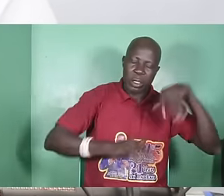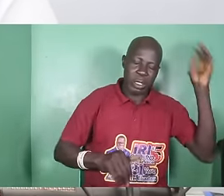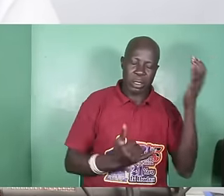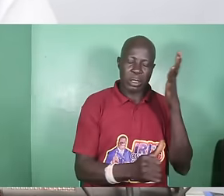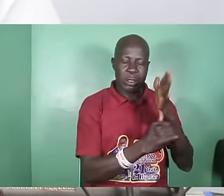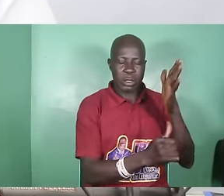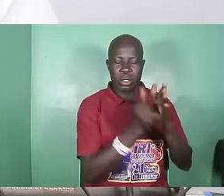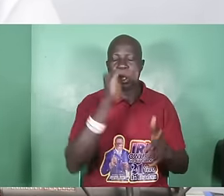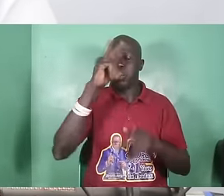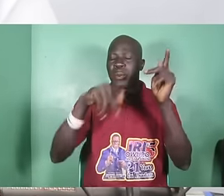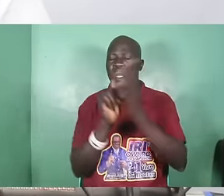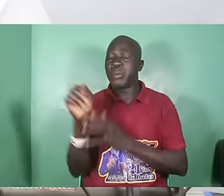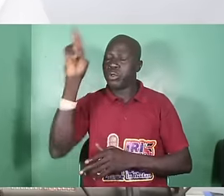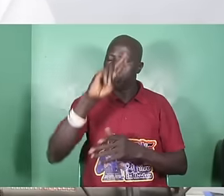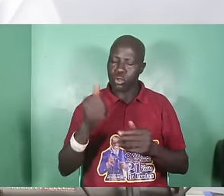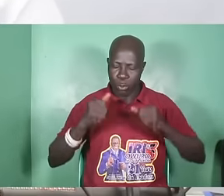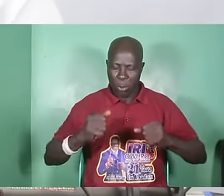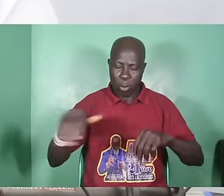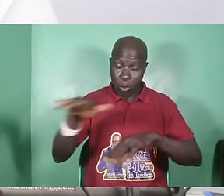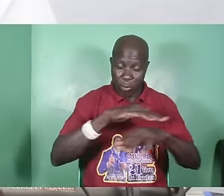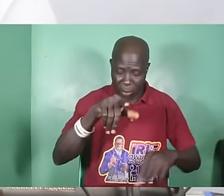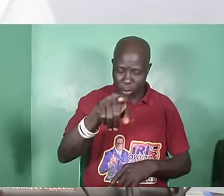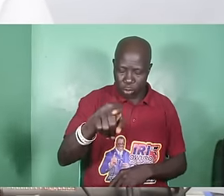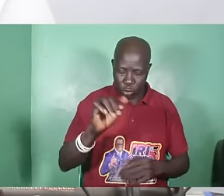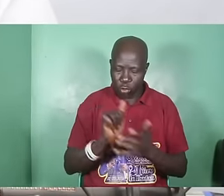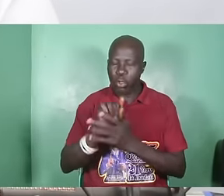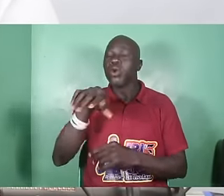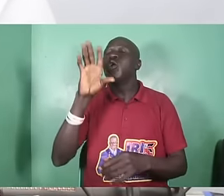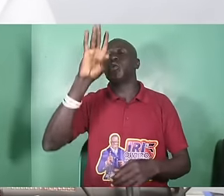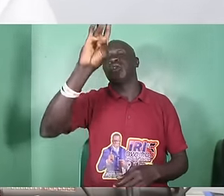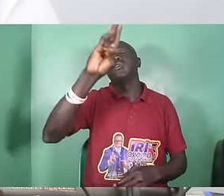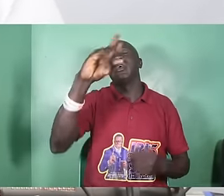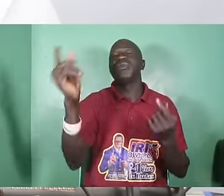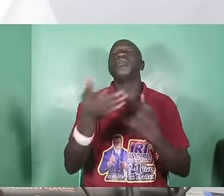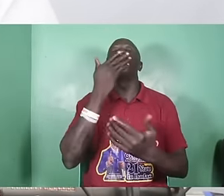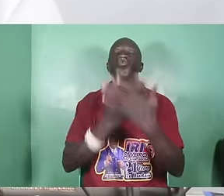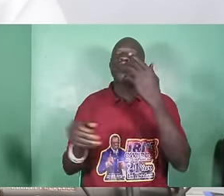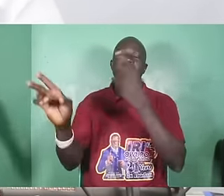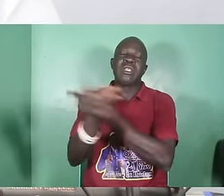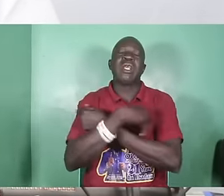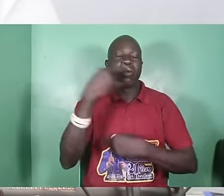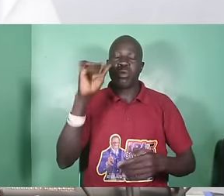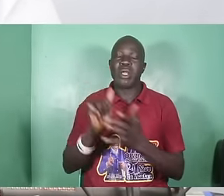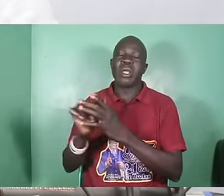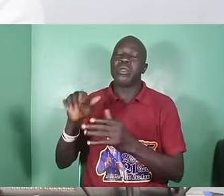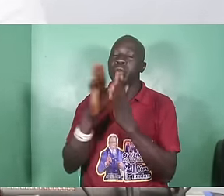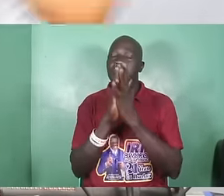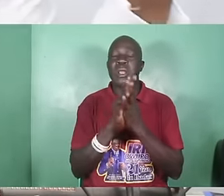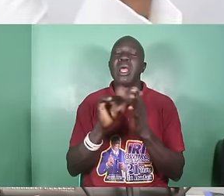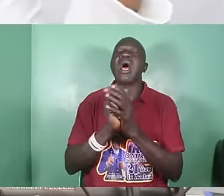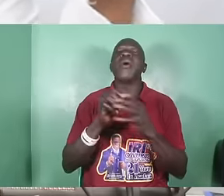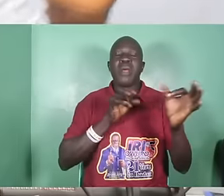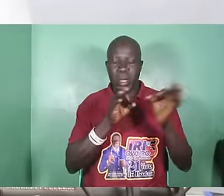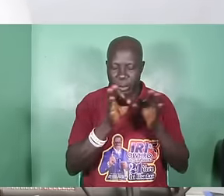battle that's in you. They have superior power over you. We are going to pray for 7 good days. And I will